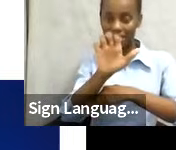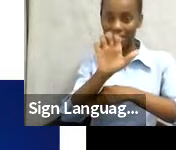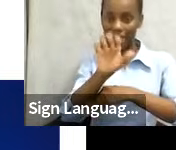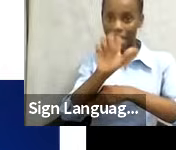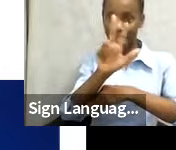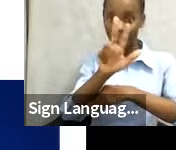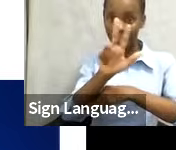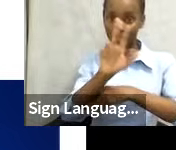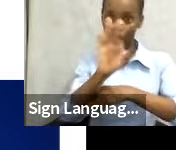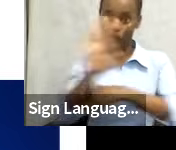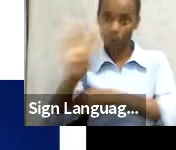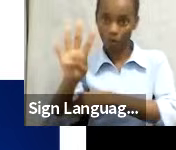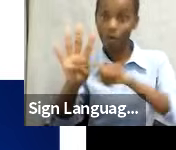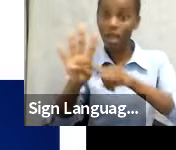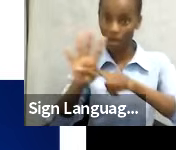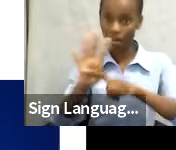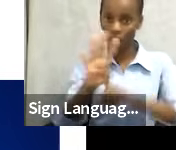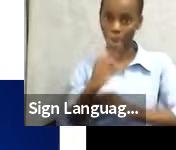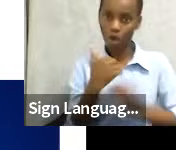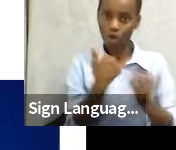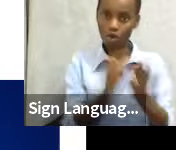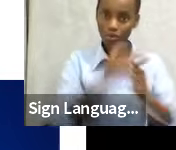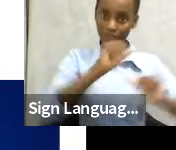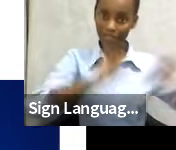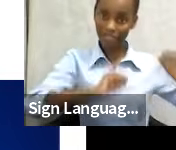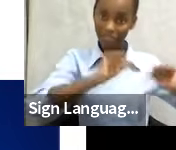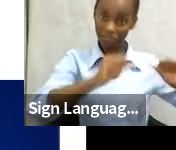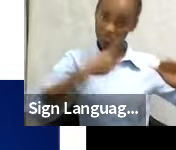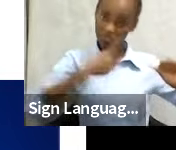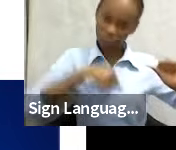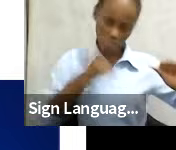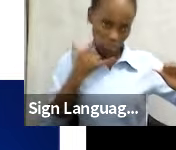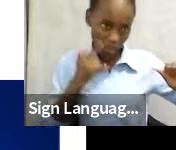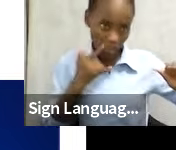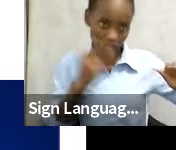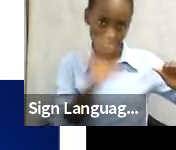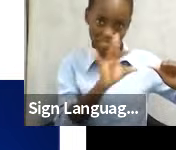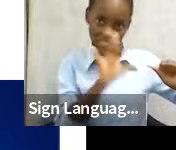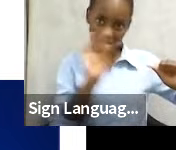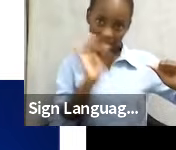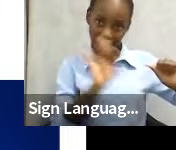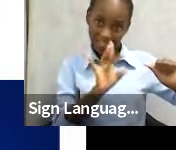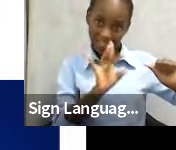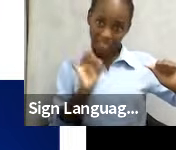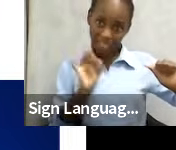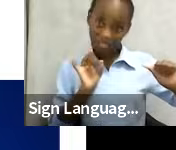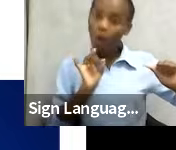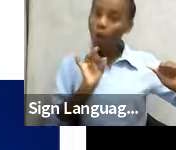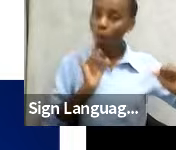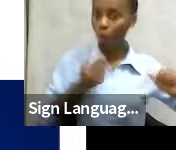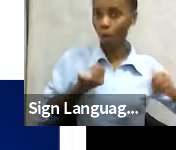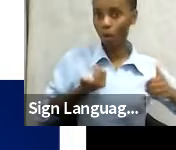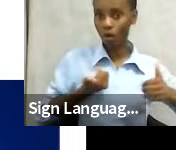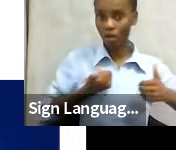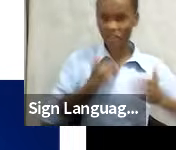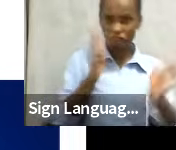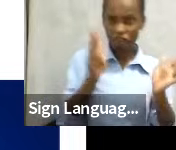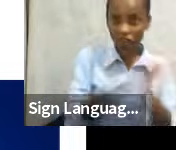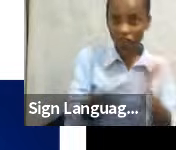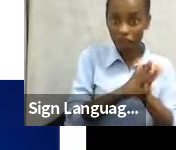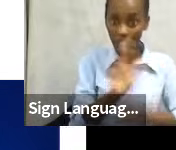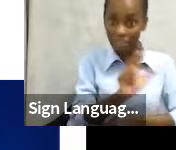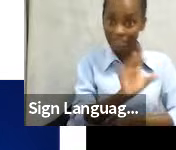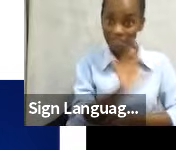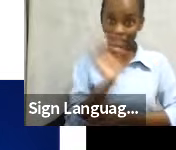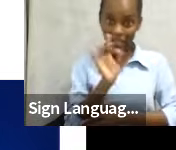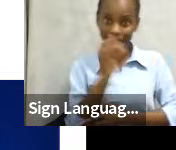Assessment. This is where you can check if you have been selected for audit or verification. You can then close